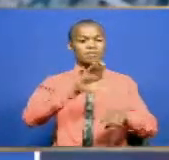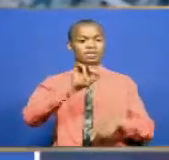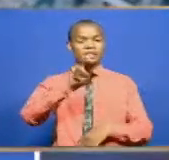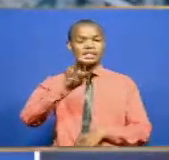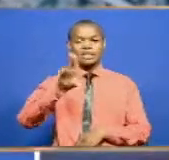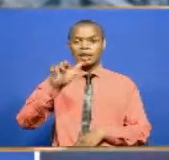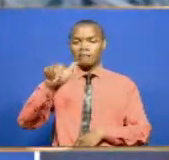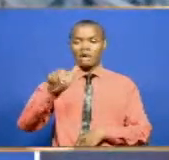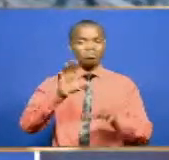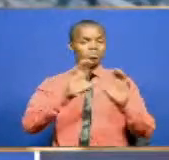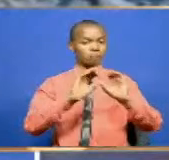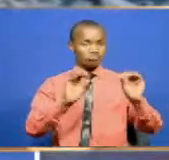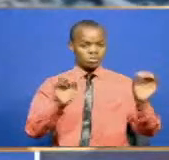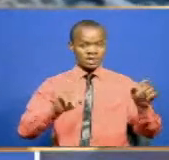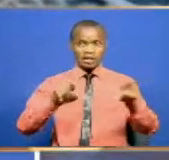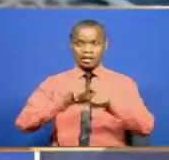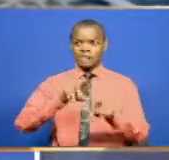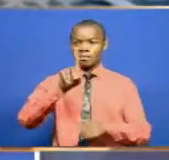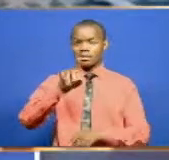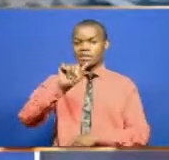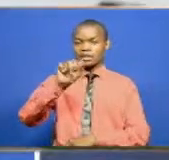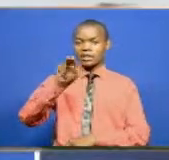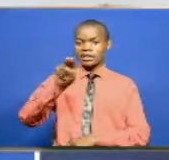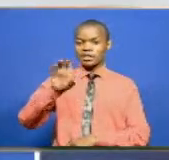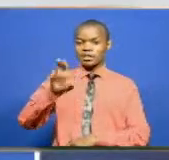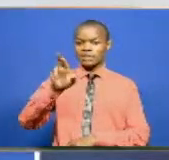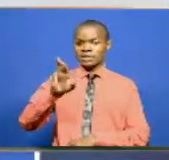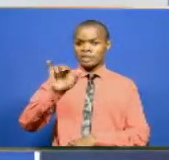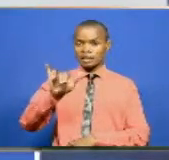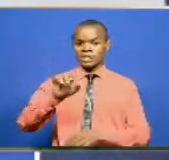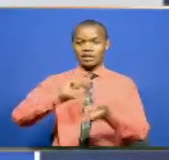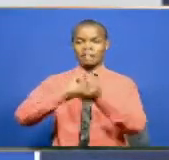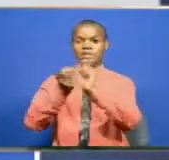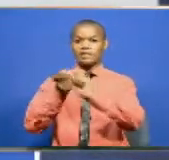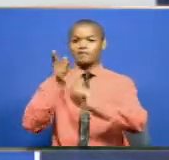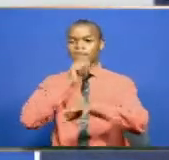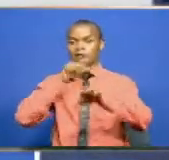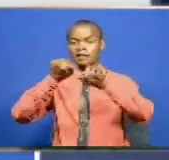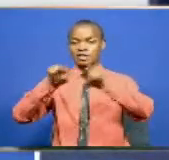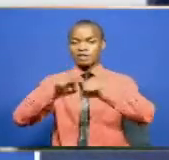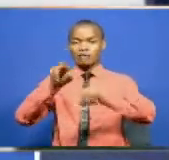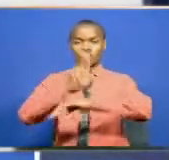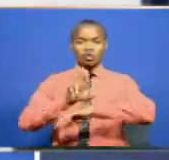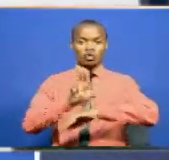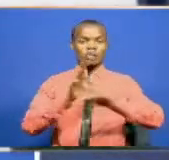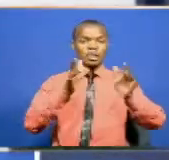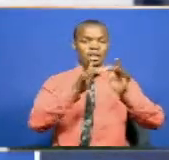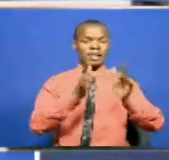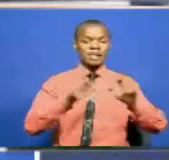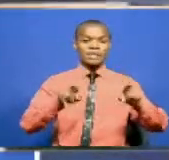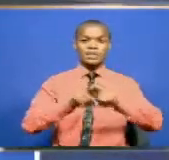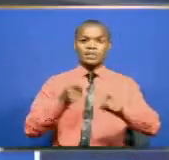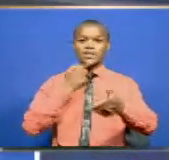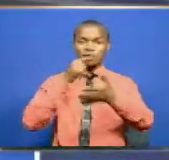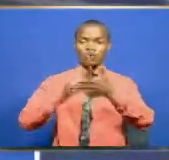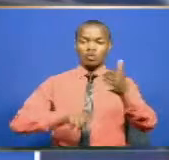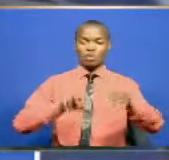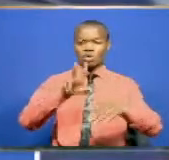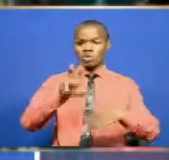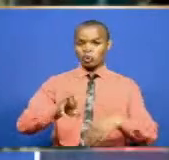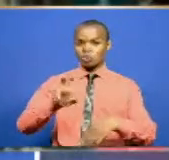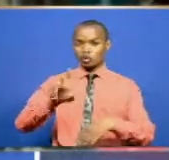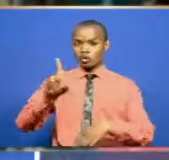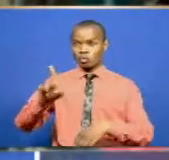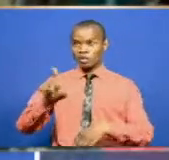the latest major studio to divert its focus from cinema to streaming. Warner Brothers says all its 2021 releases